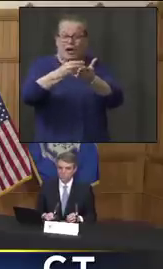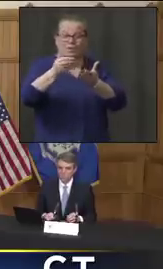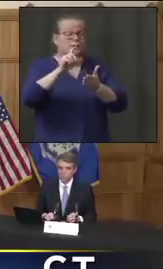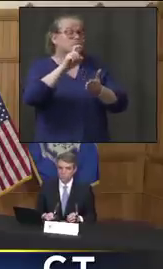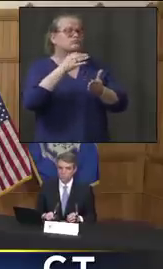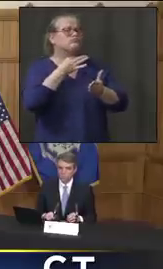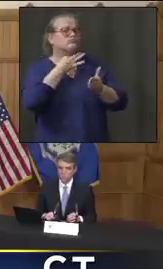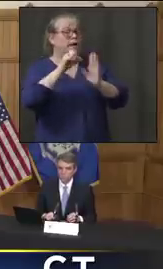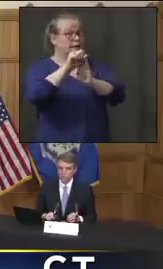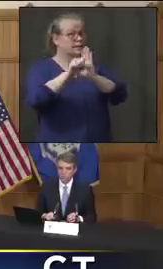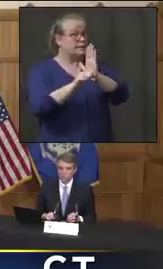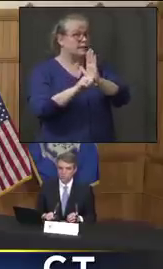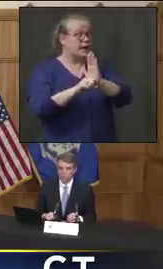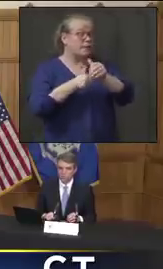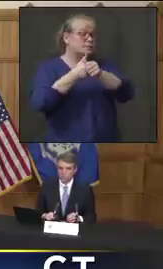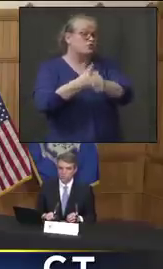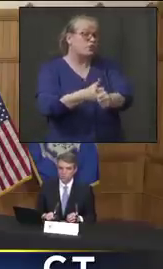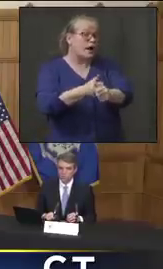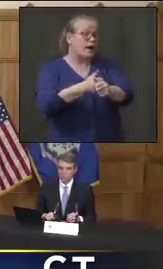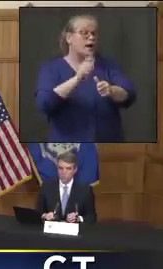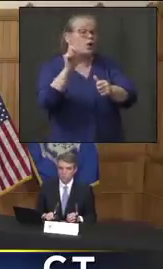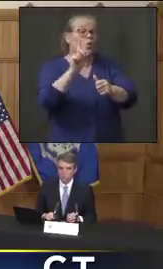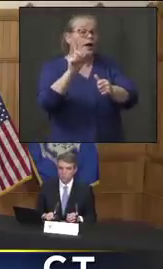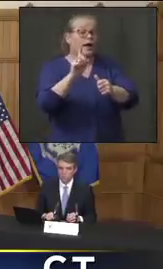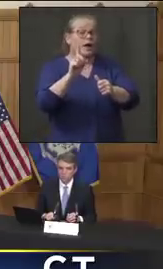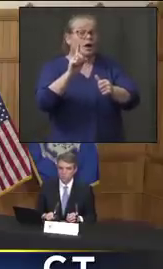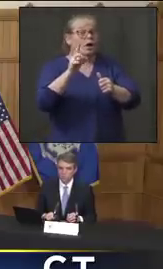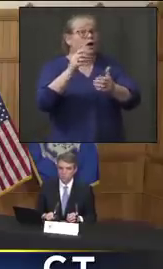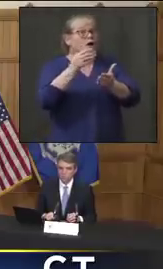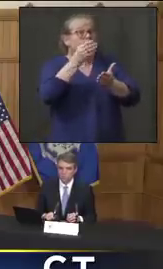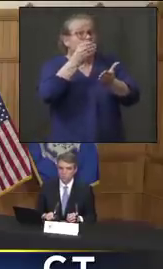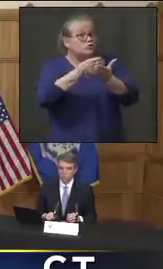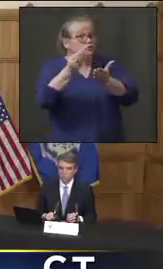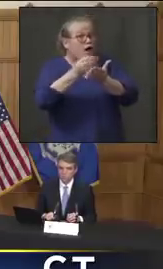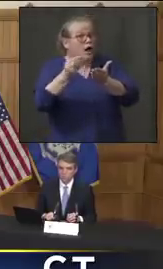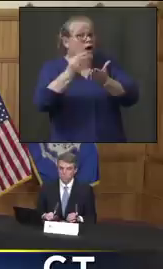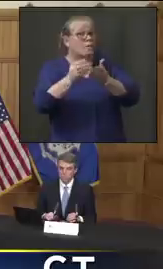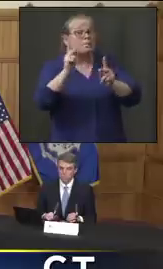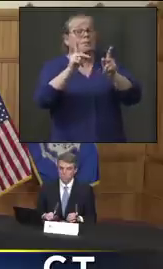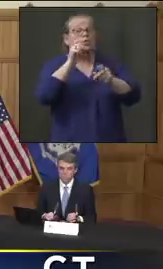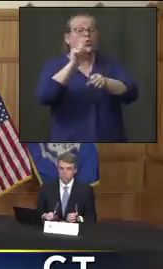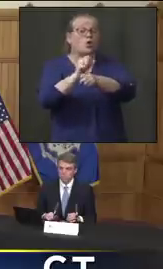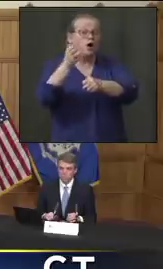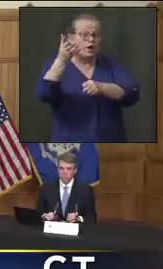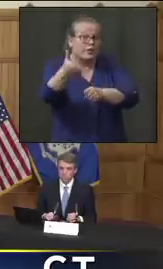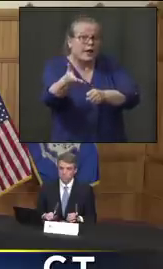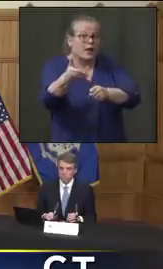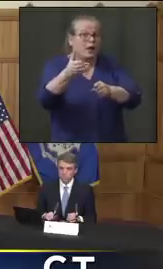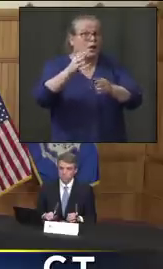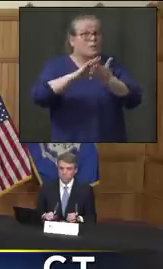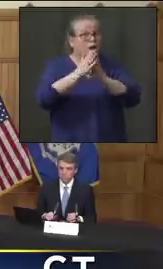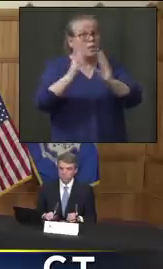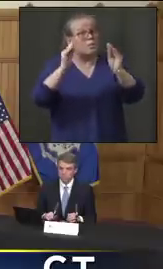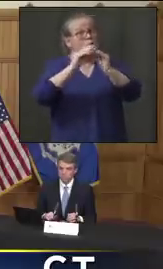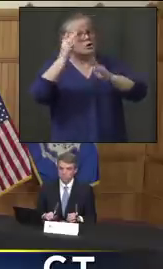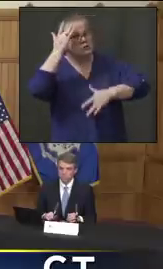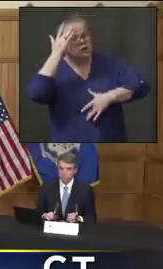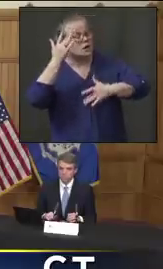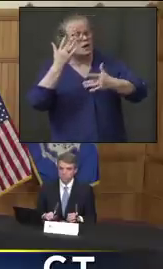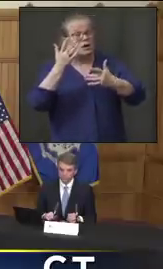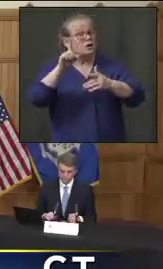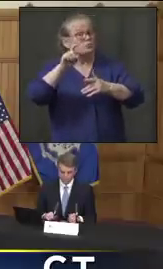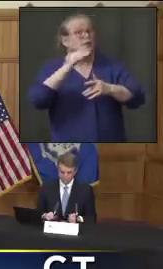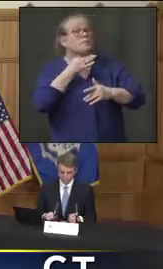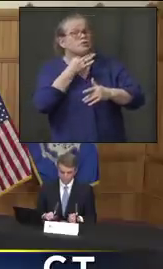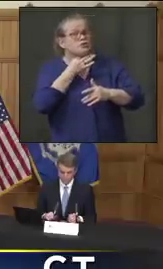any way illnesses within that industry, the grocery industry? You guys know that? Let us